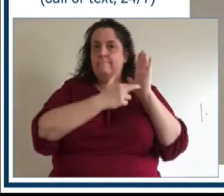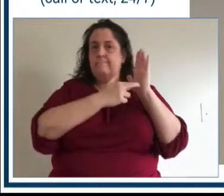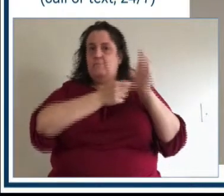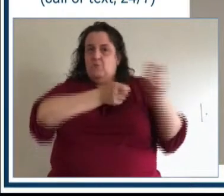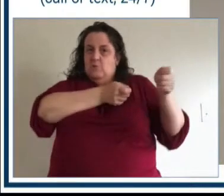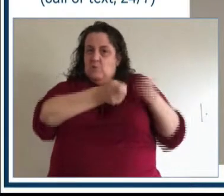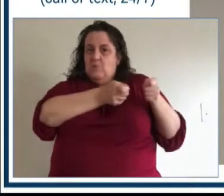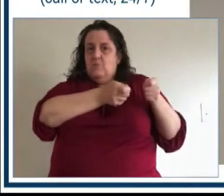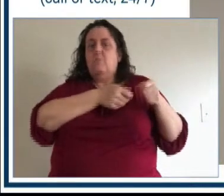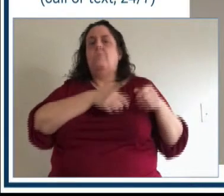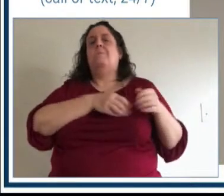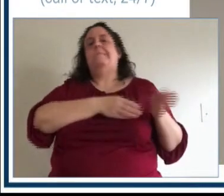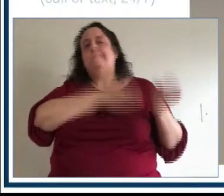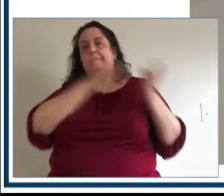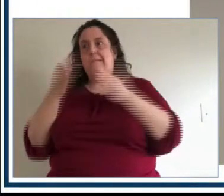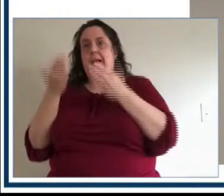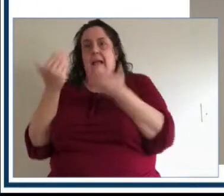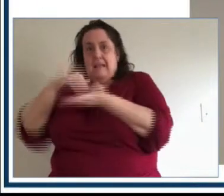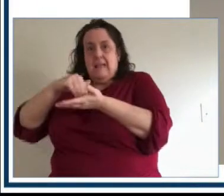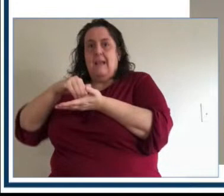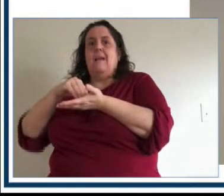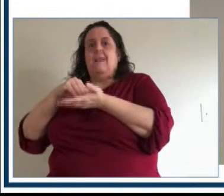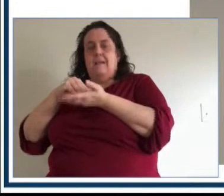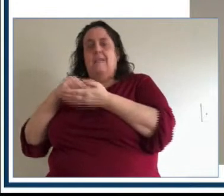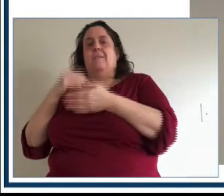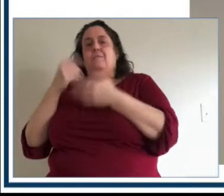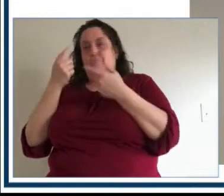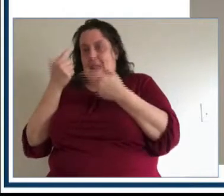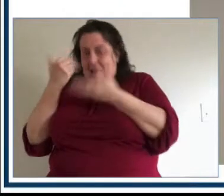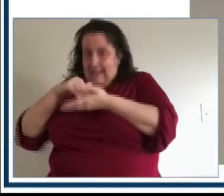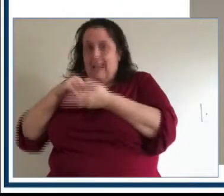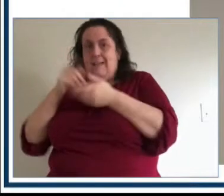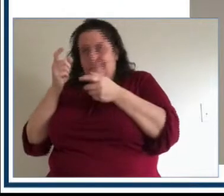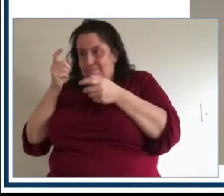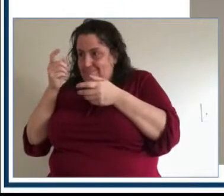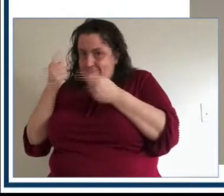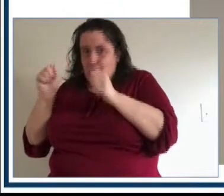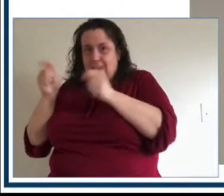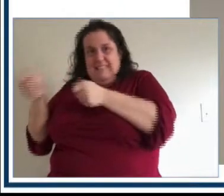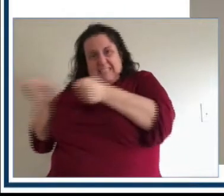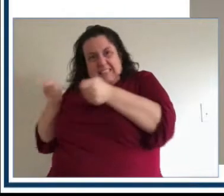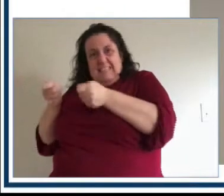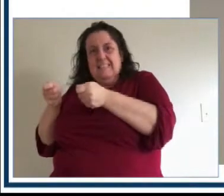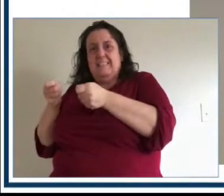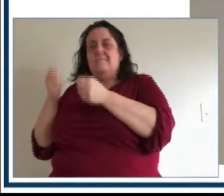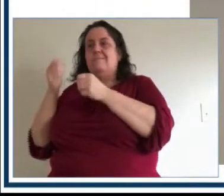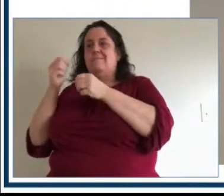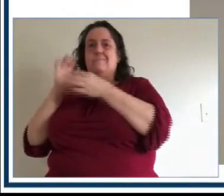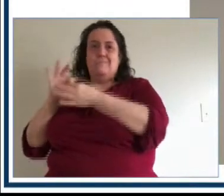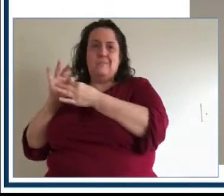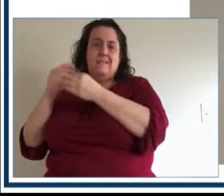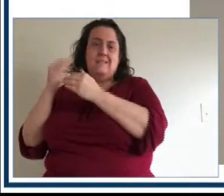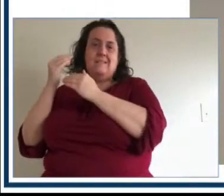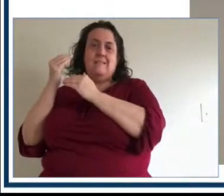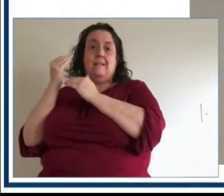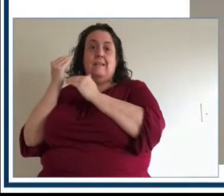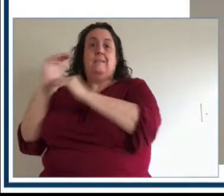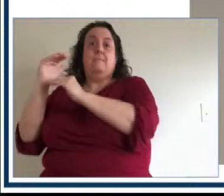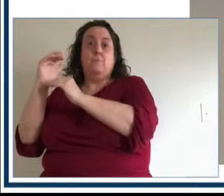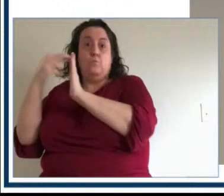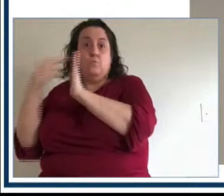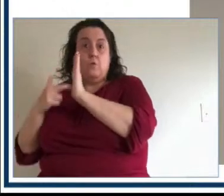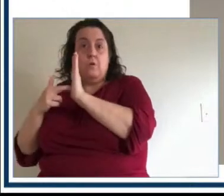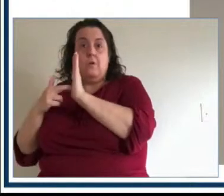be able to bring things back under public health capacity. With the vaccine that we have, providing the layers